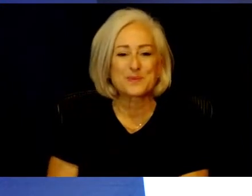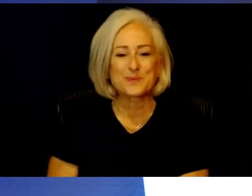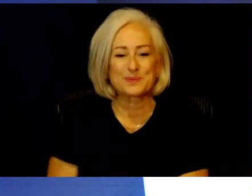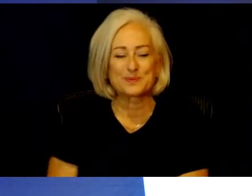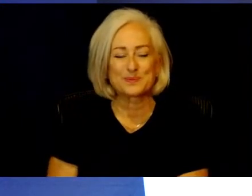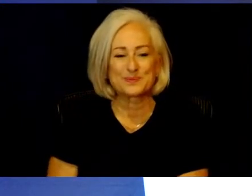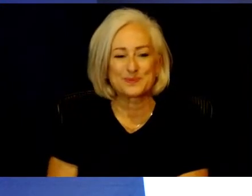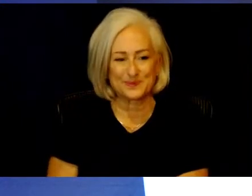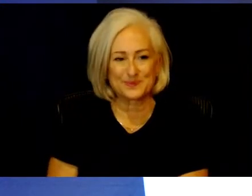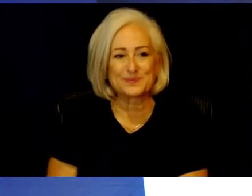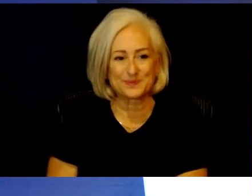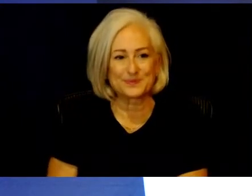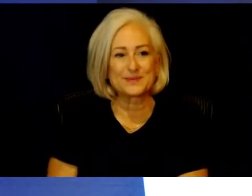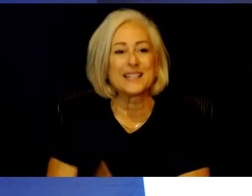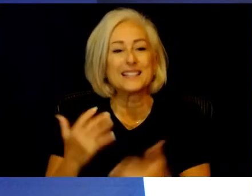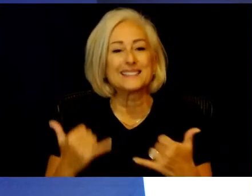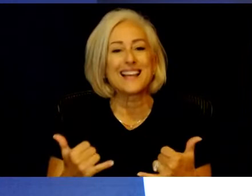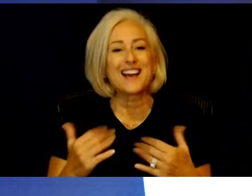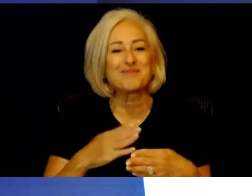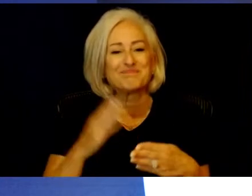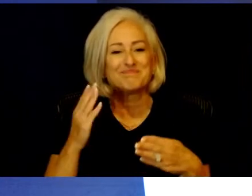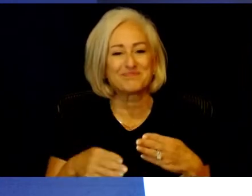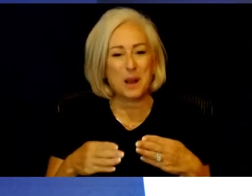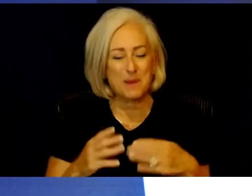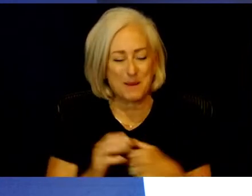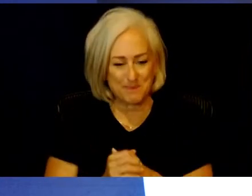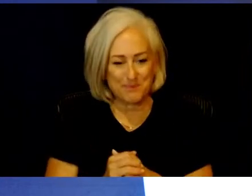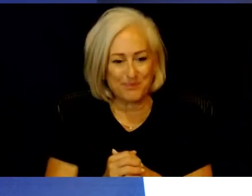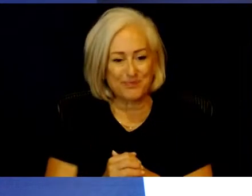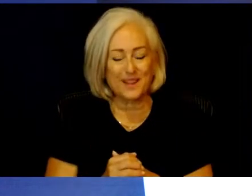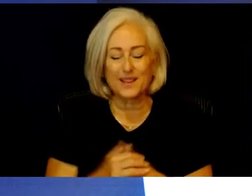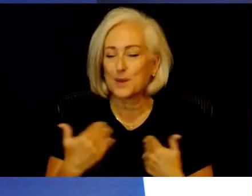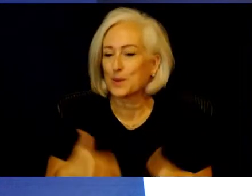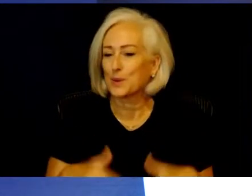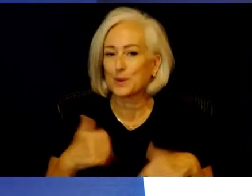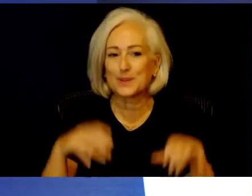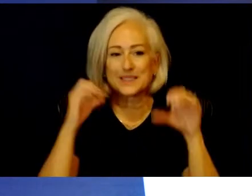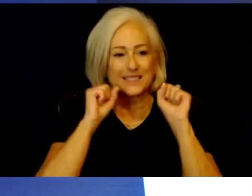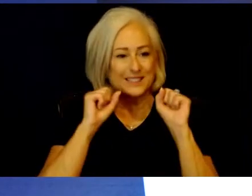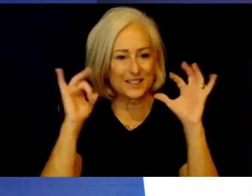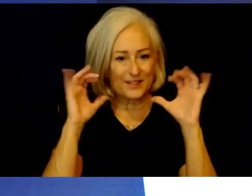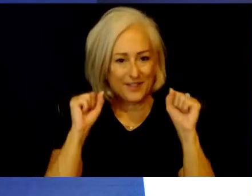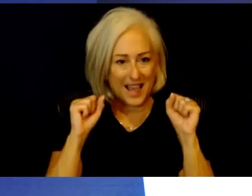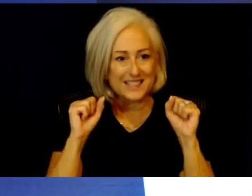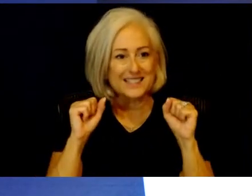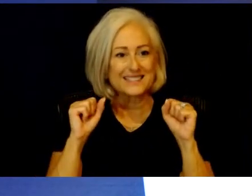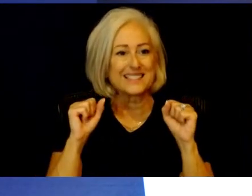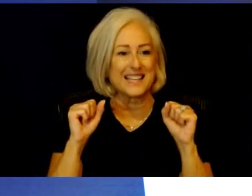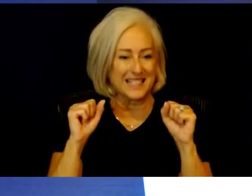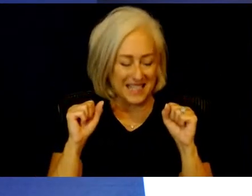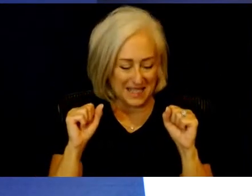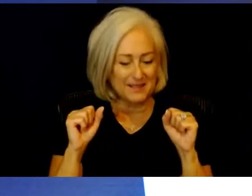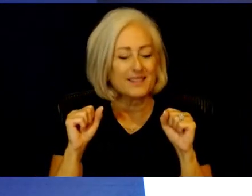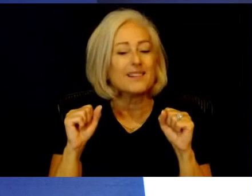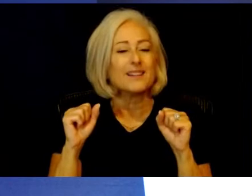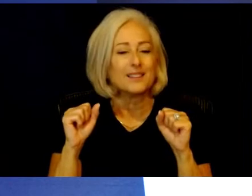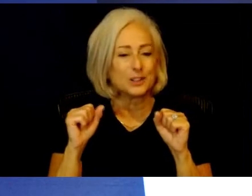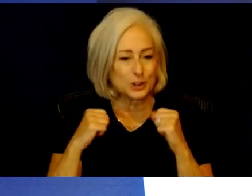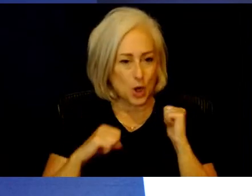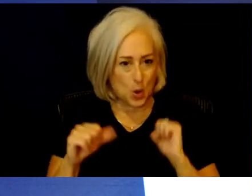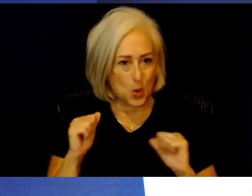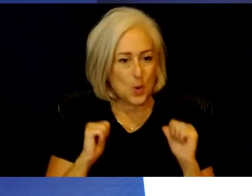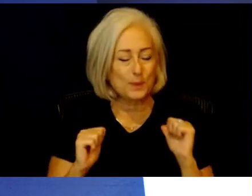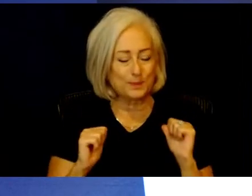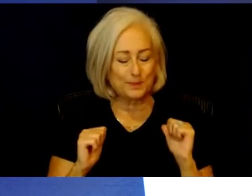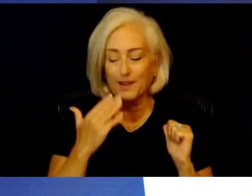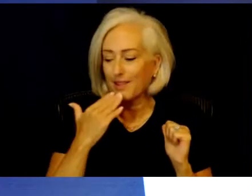All right, we're going to wrap this up. This has been such a fascinating broadcast. Thank you so much for joining us. I want to get to final